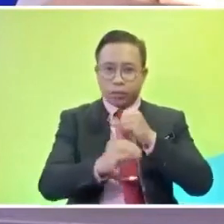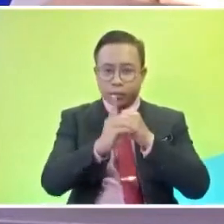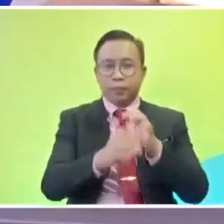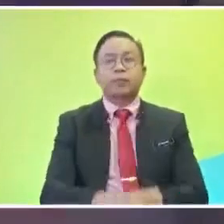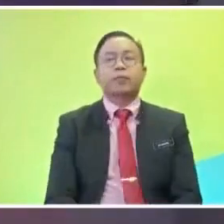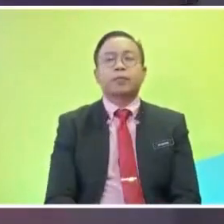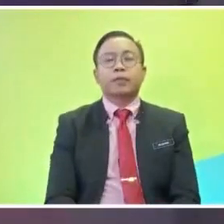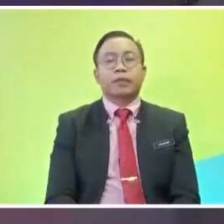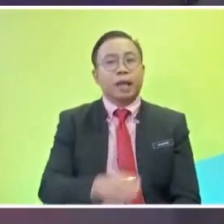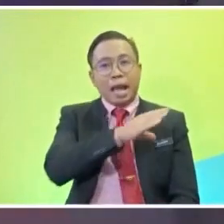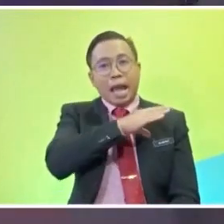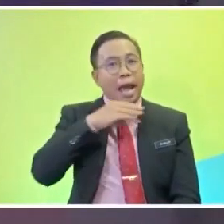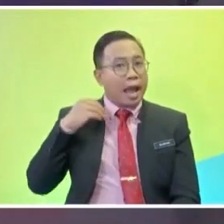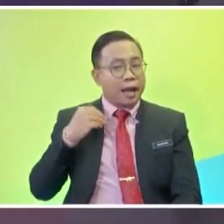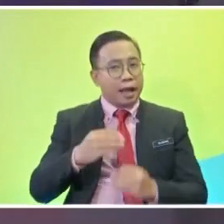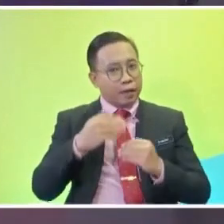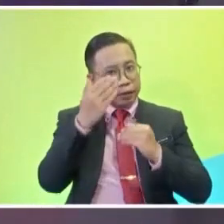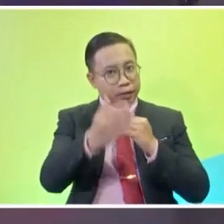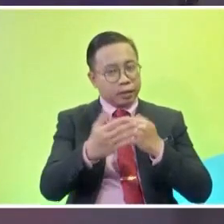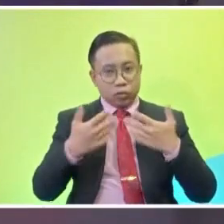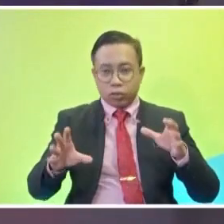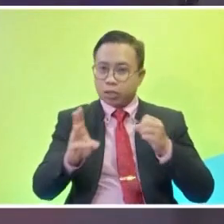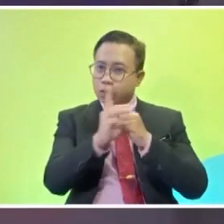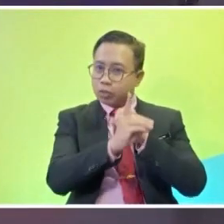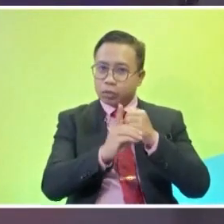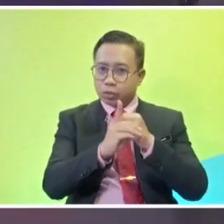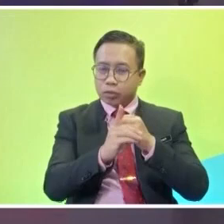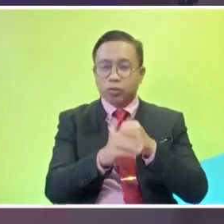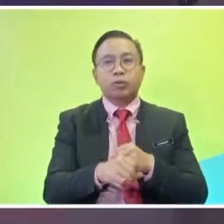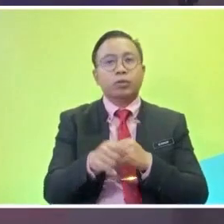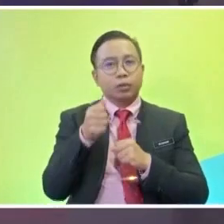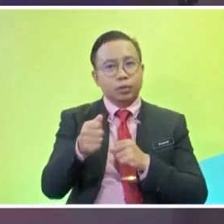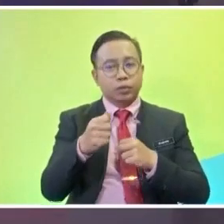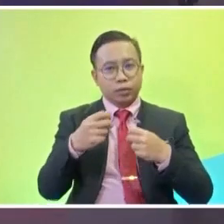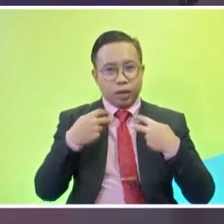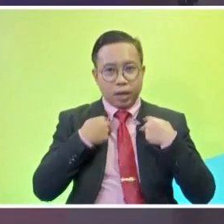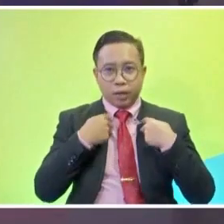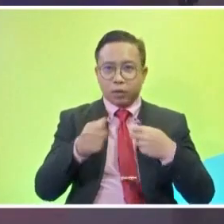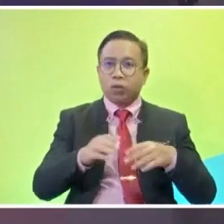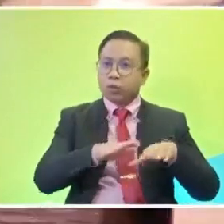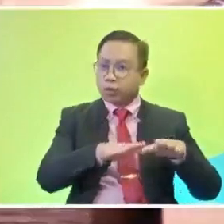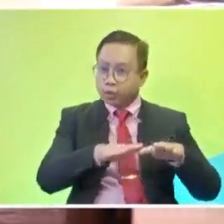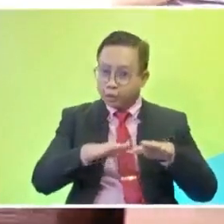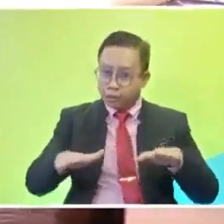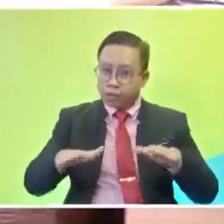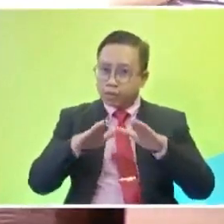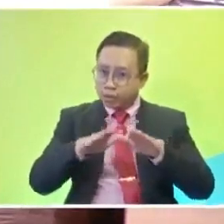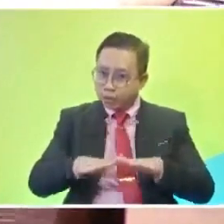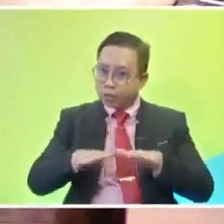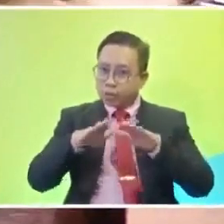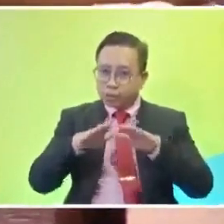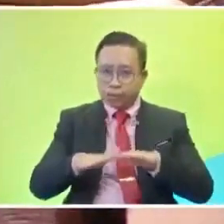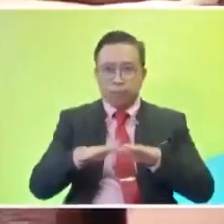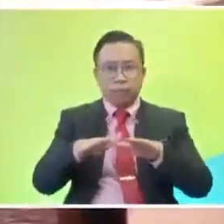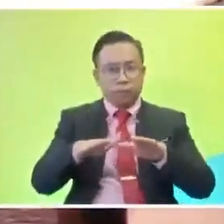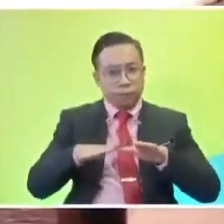Okay, and after that, once you have the dough, the next step is you have to flatten the dough. Okay, so you